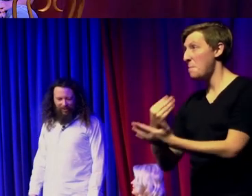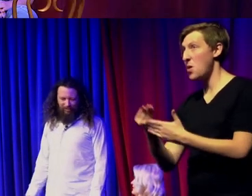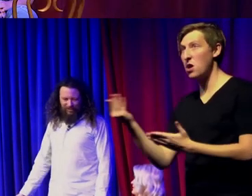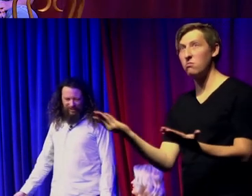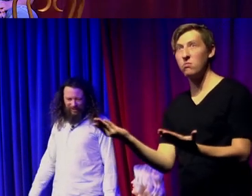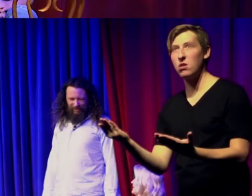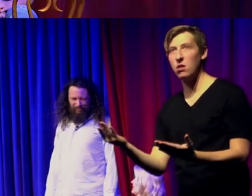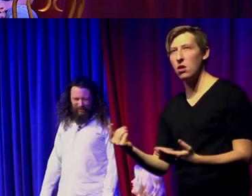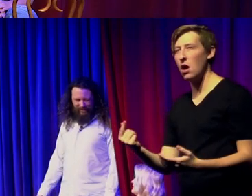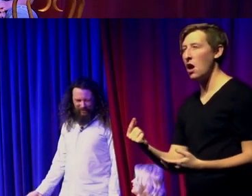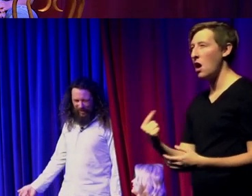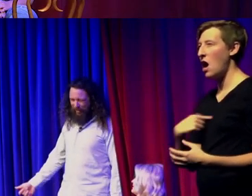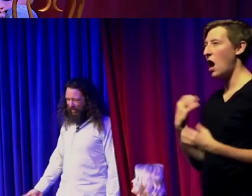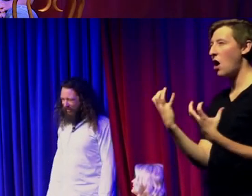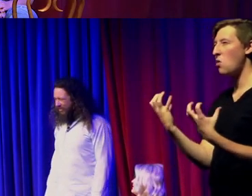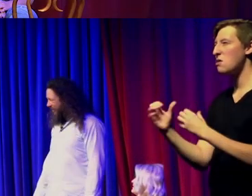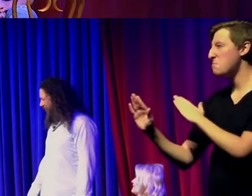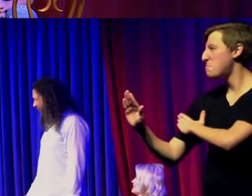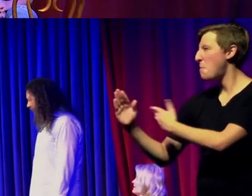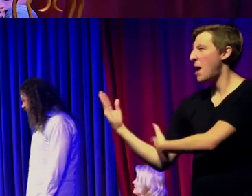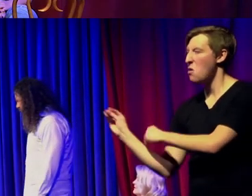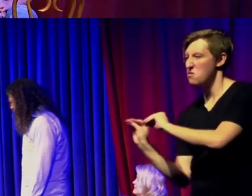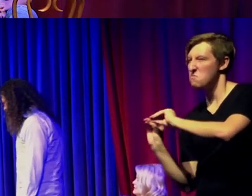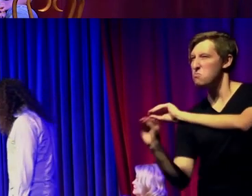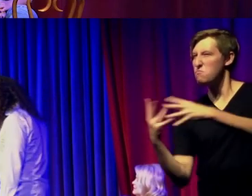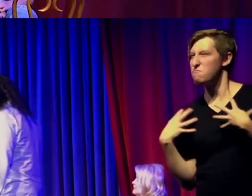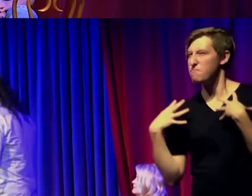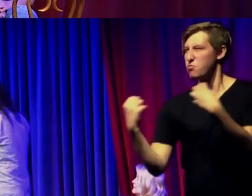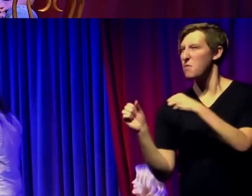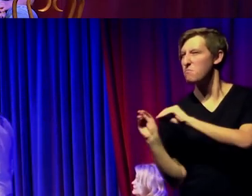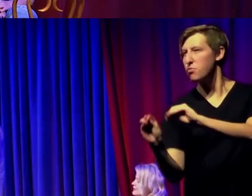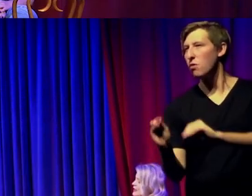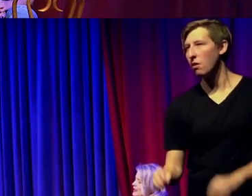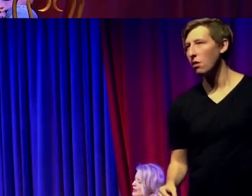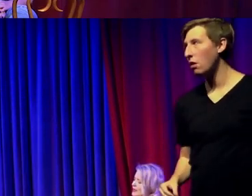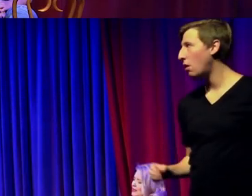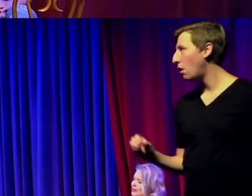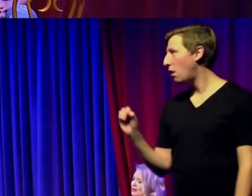All right, well, I'm just gonna pick the gum off of this table over here.